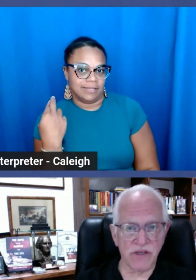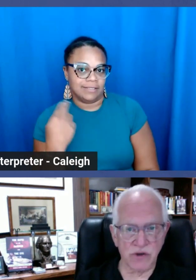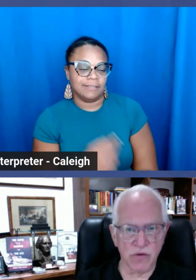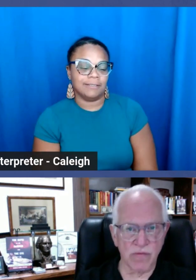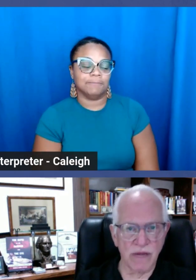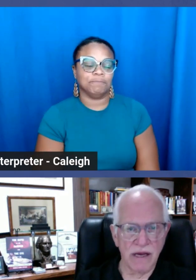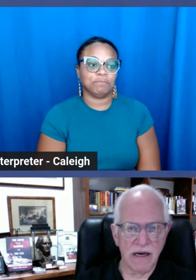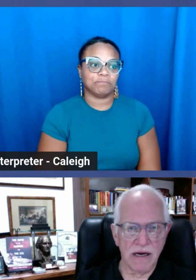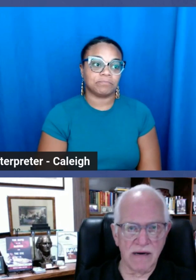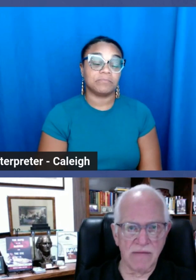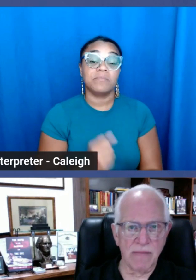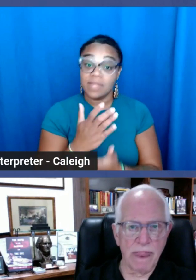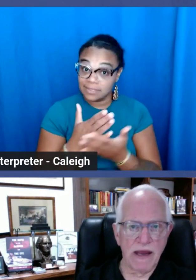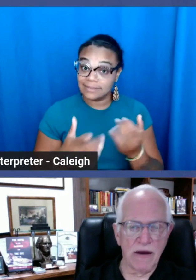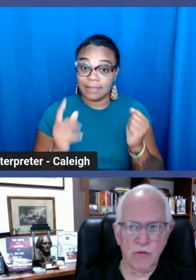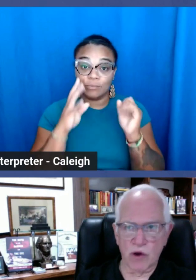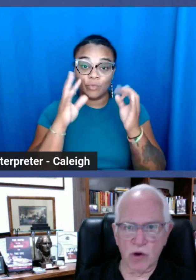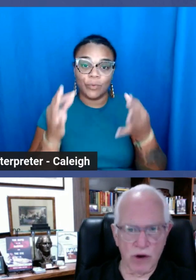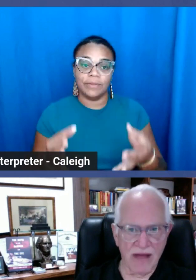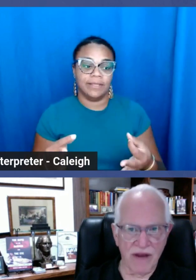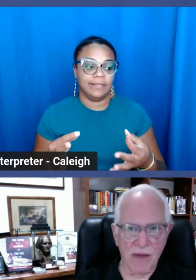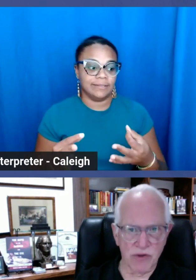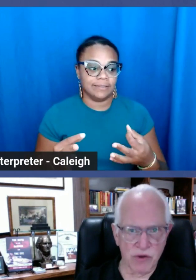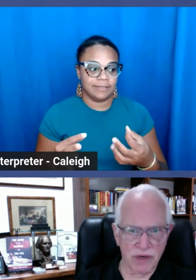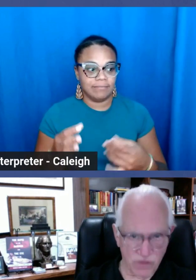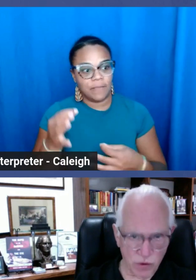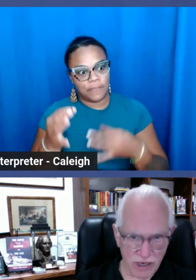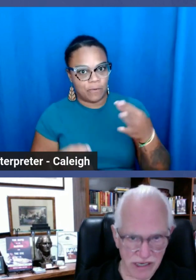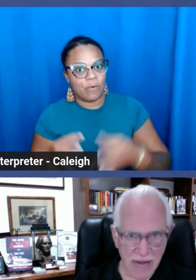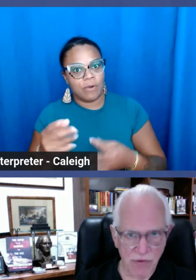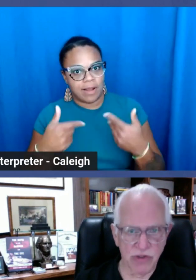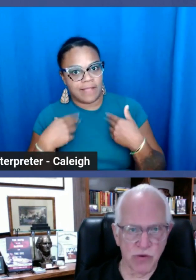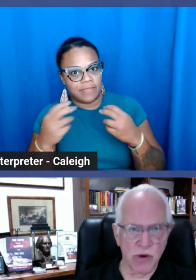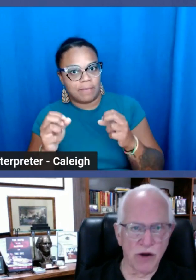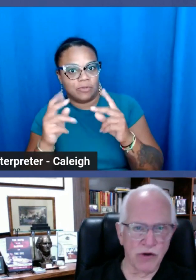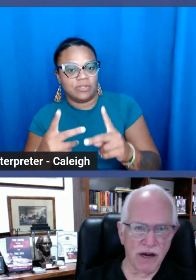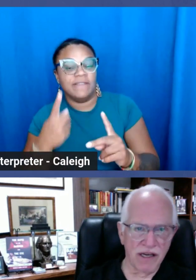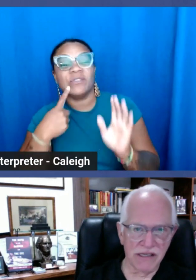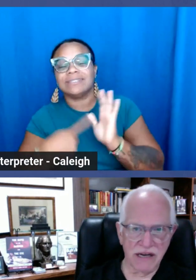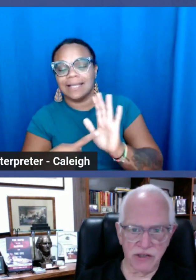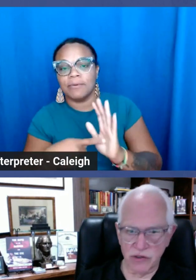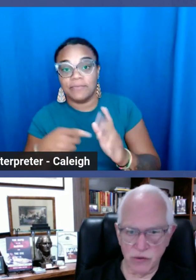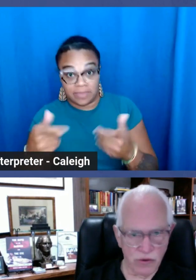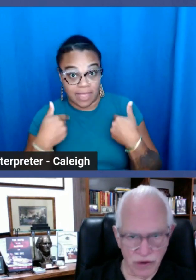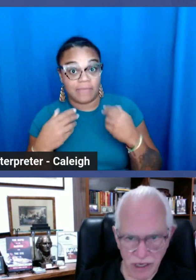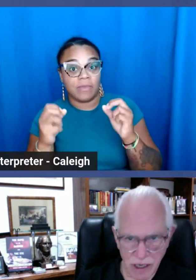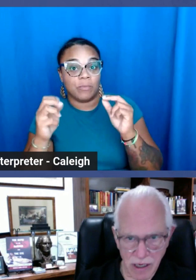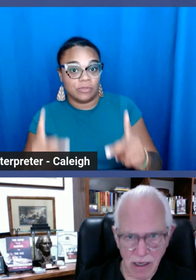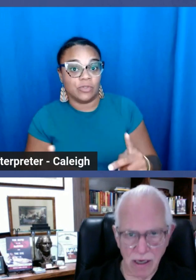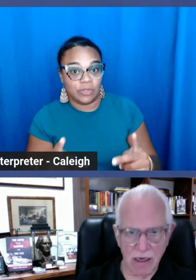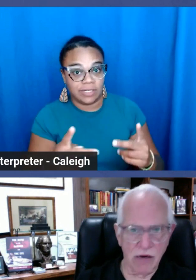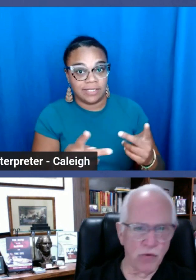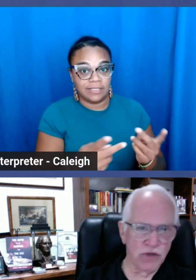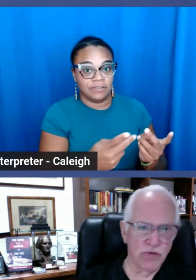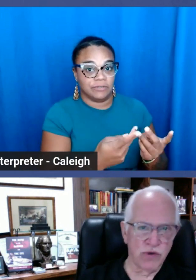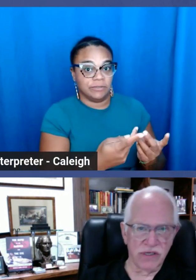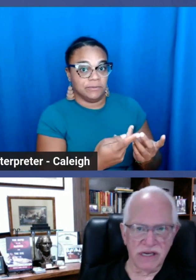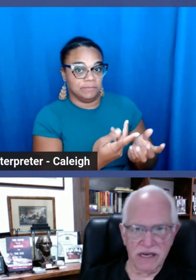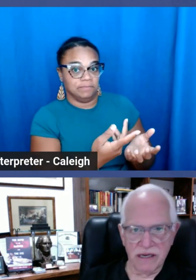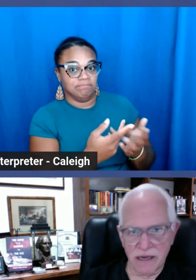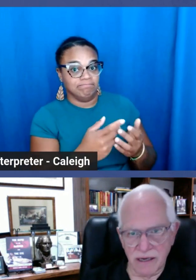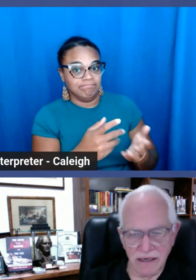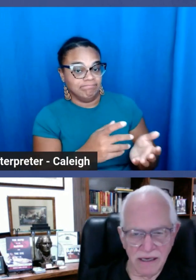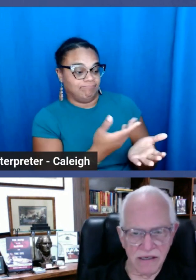from this term. The court had the opportunity, for example, to undermine Section 230, which